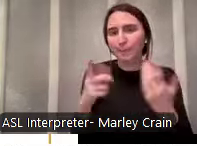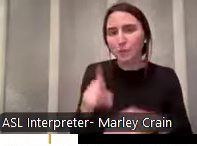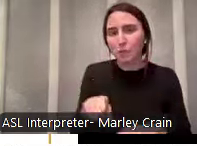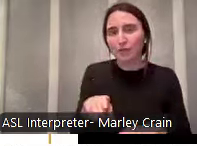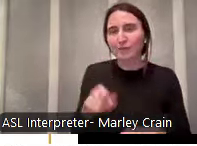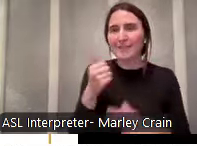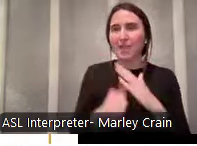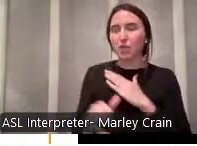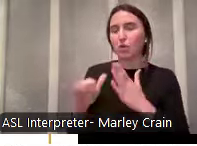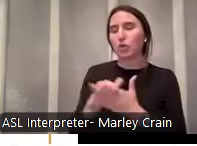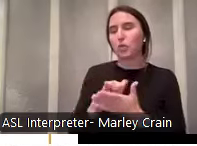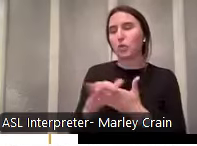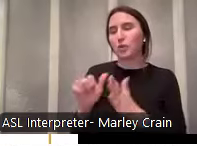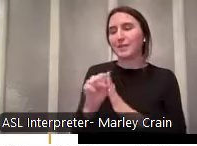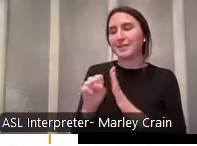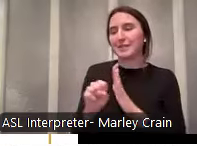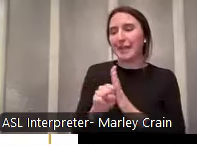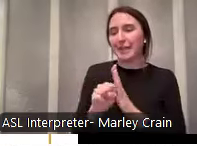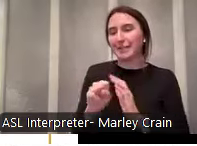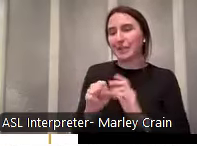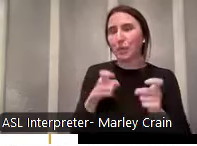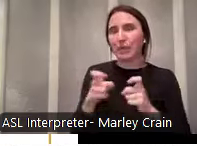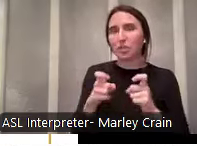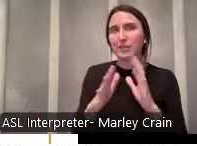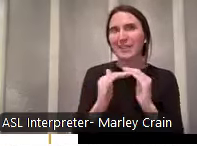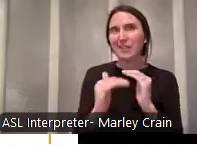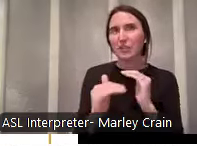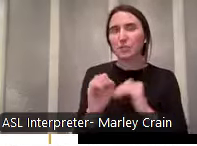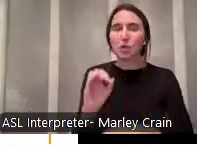State regulations continuum.